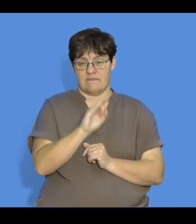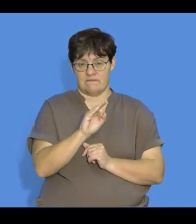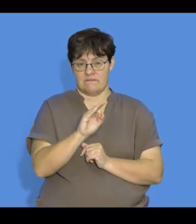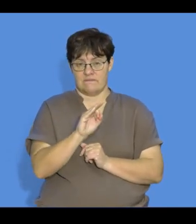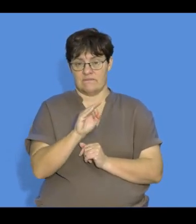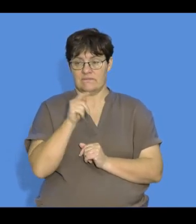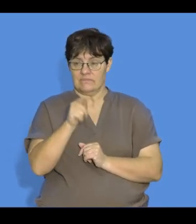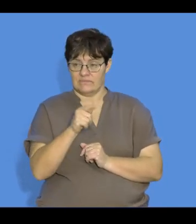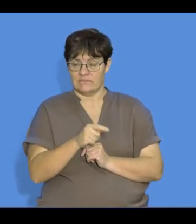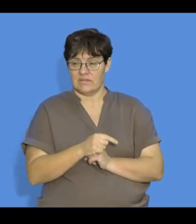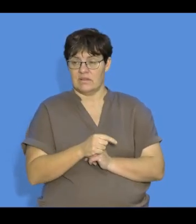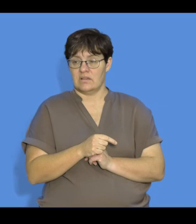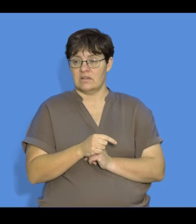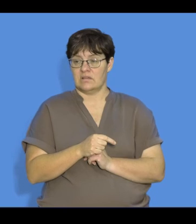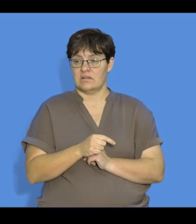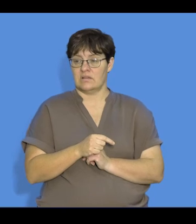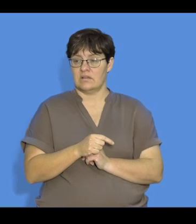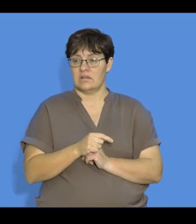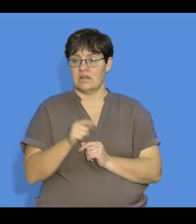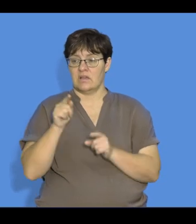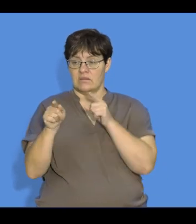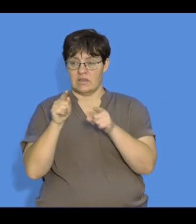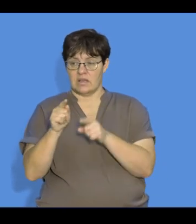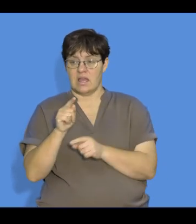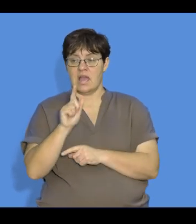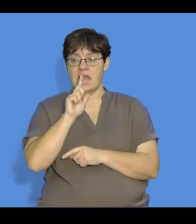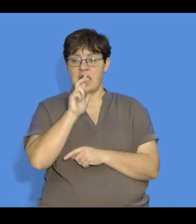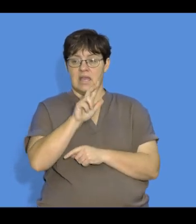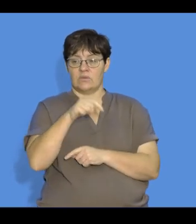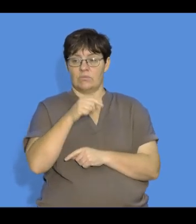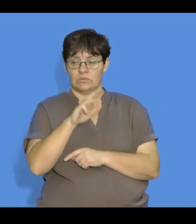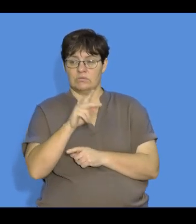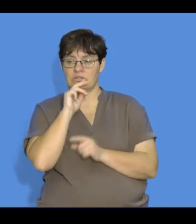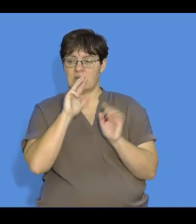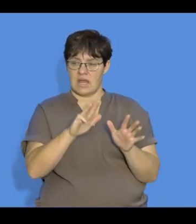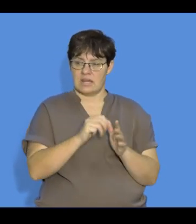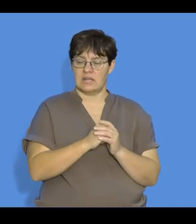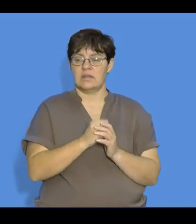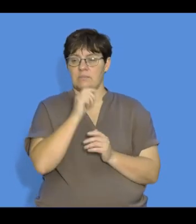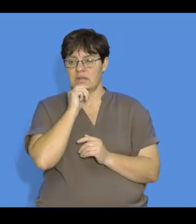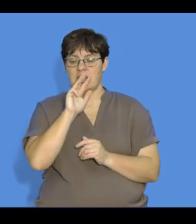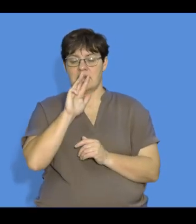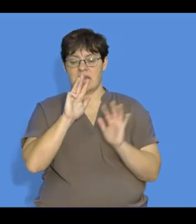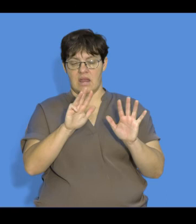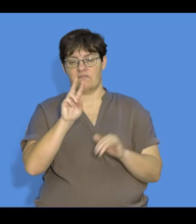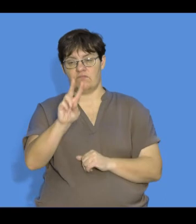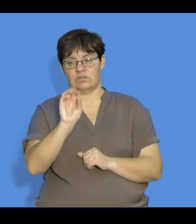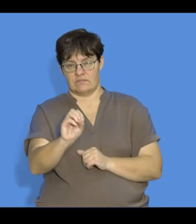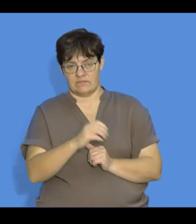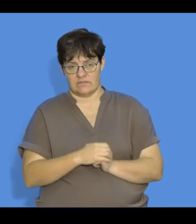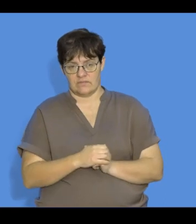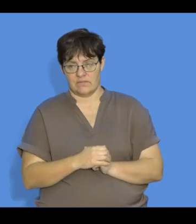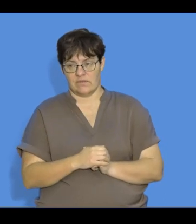our EMF in this case is going to be, so if we add that, it will give us 9 multiplied by 1, which is